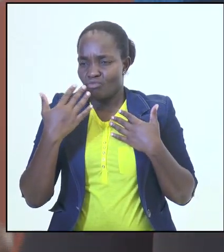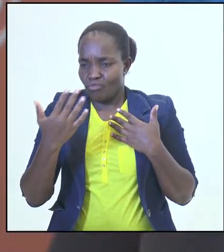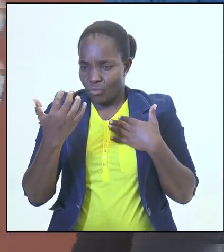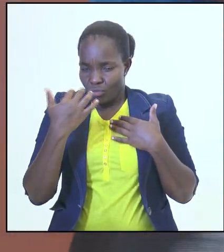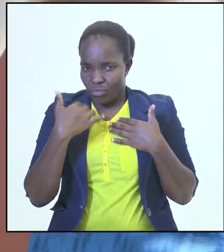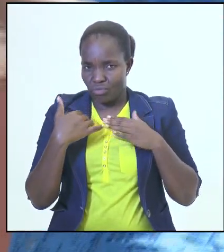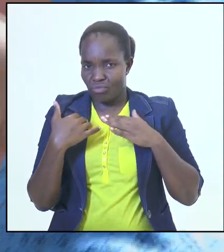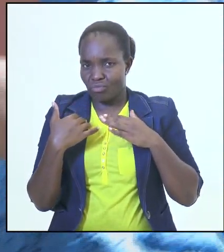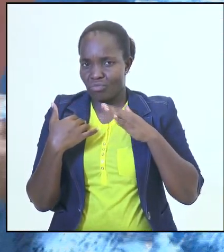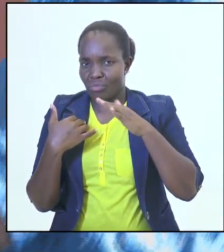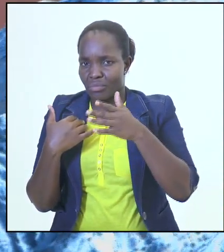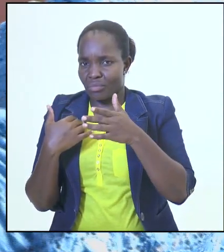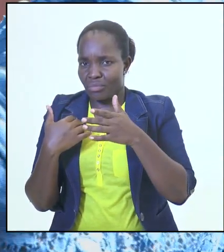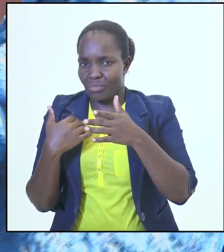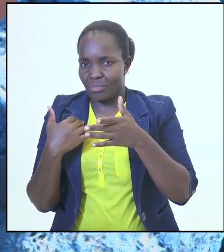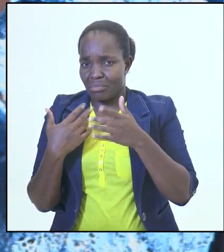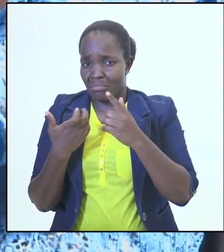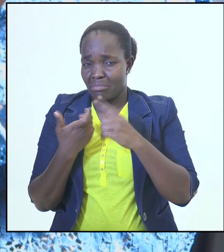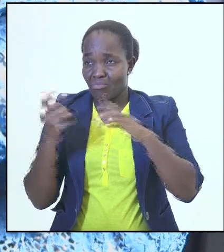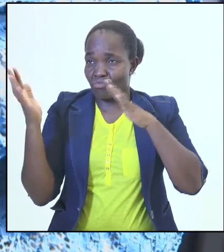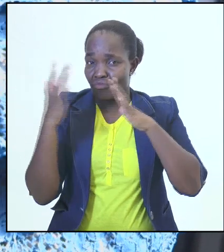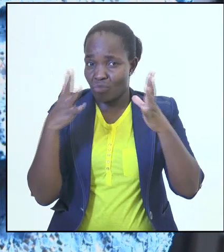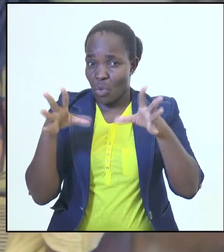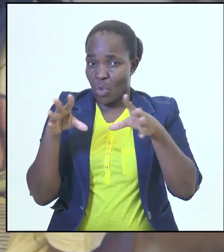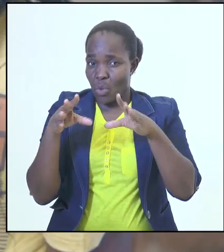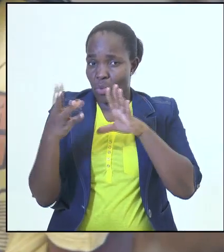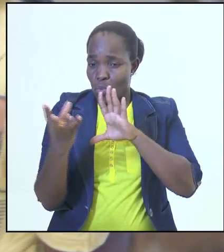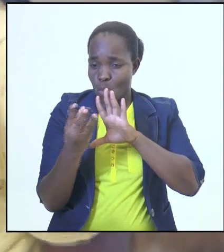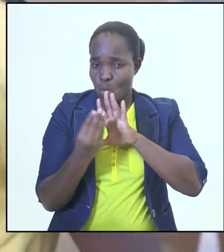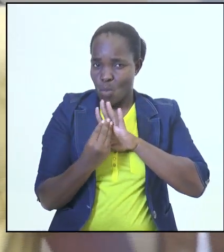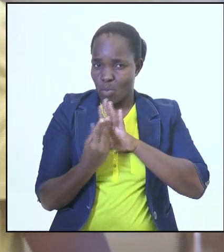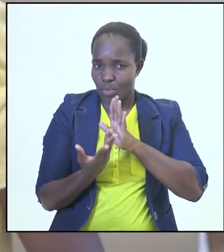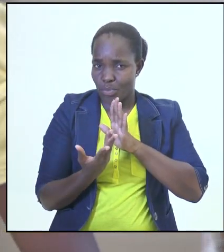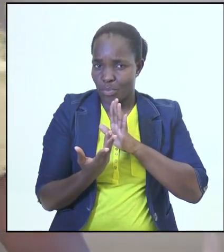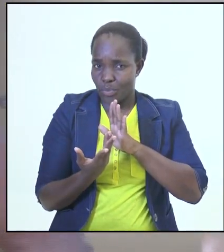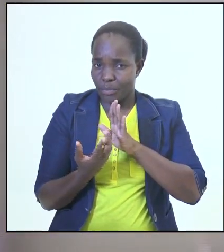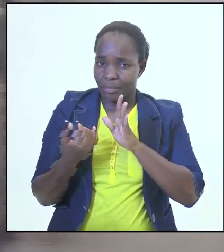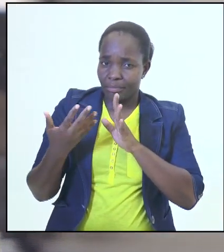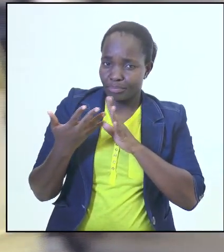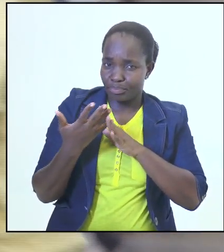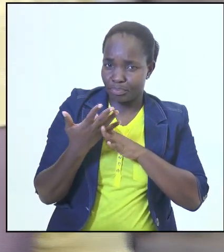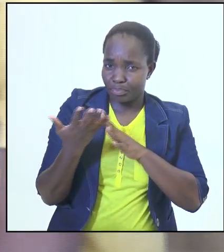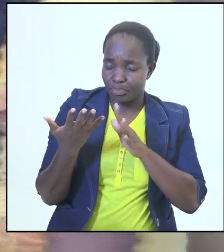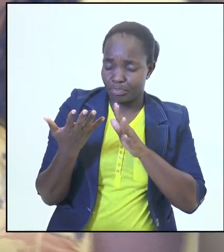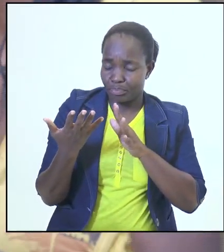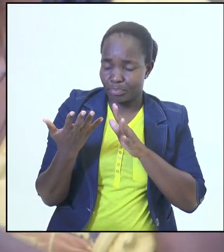the carbon dioxide which they get from the atmosphere. It enters the plant